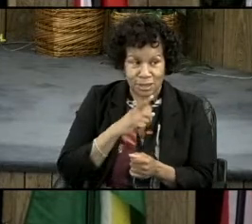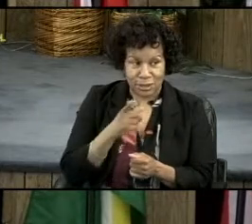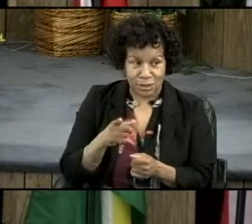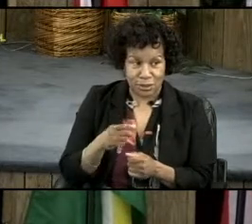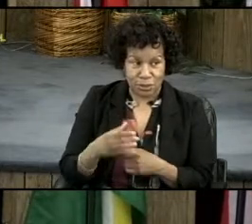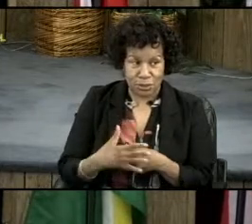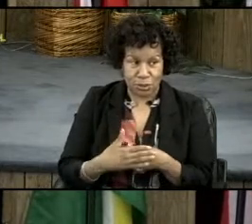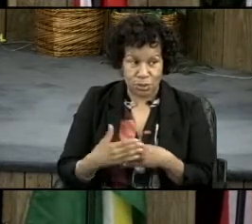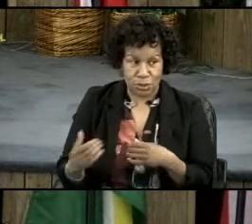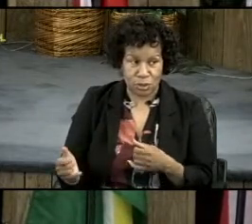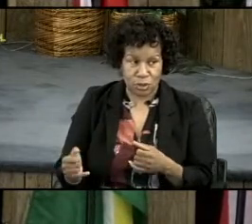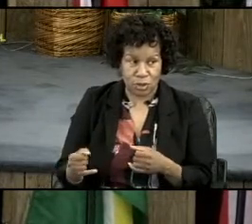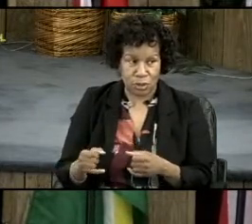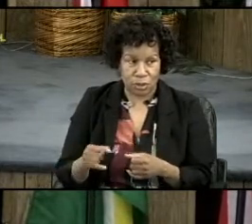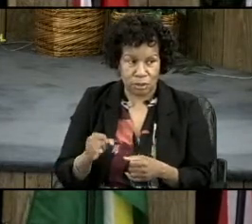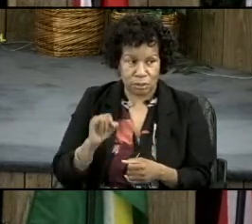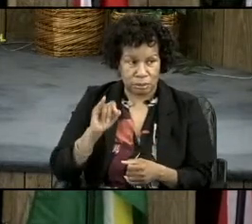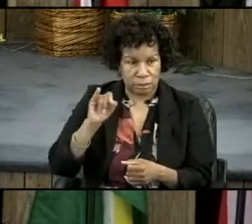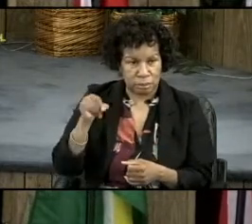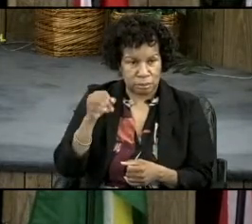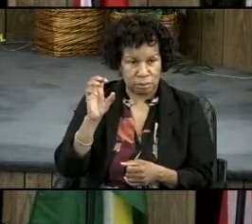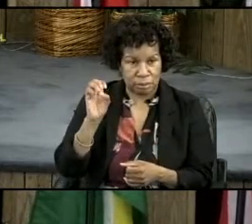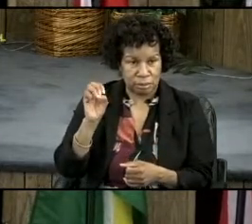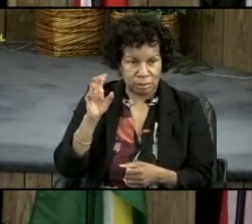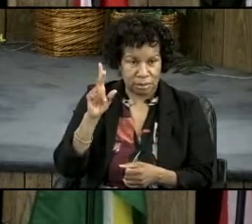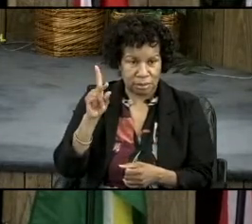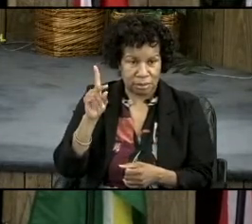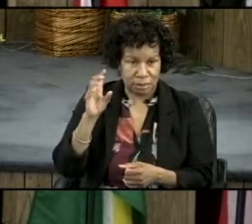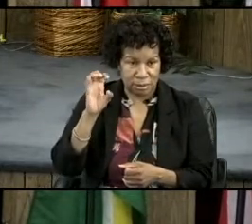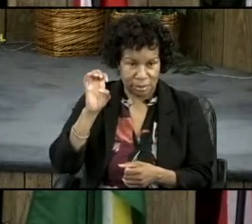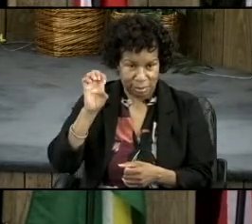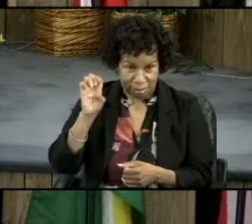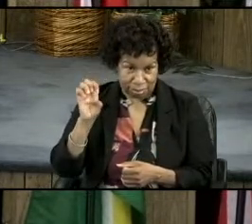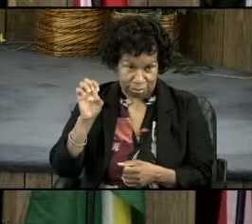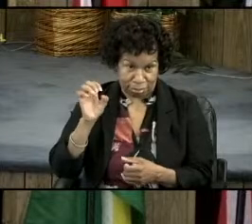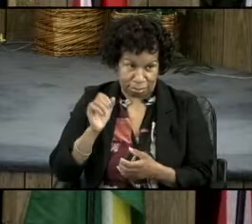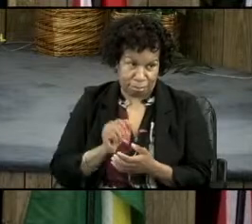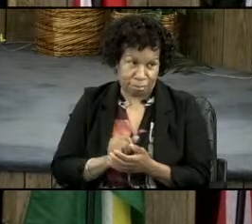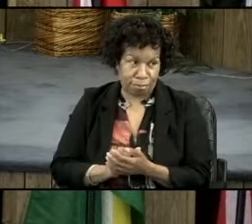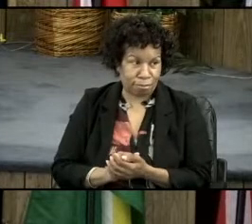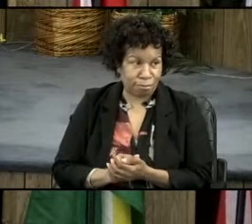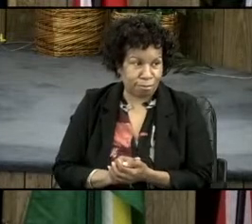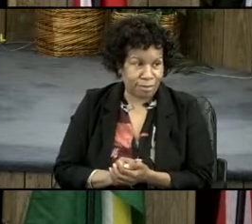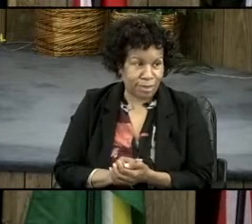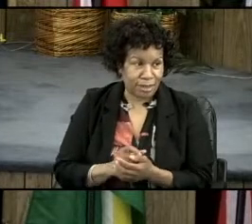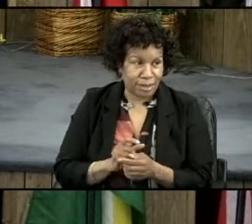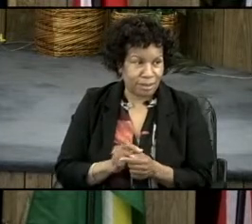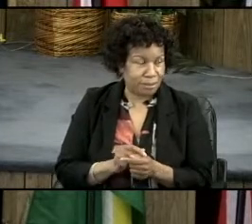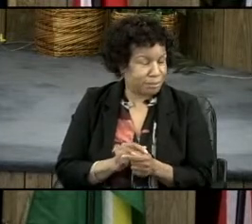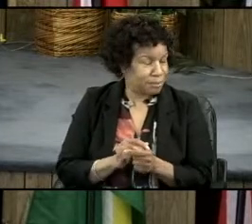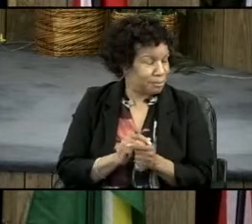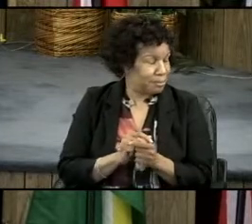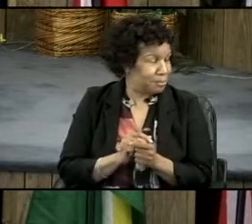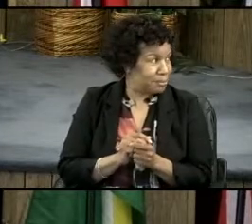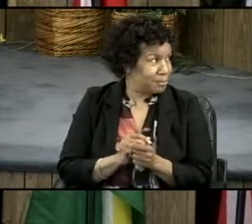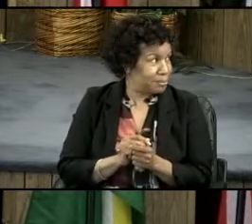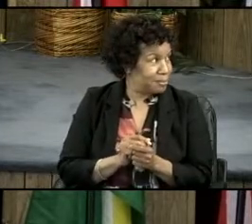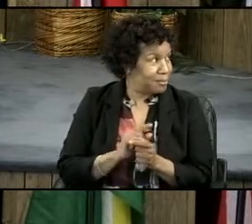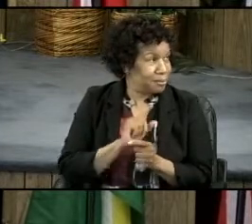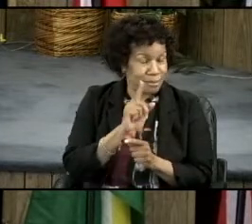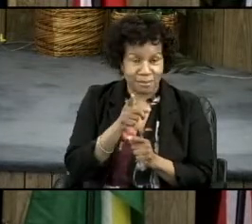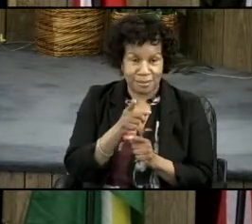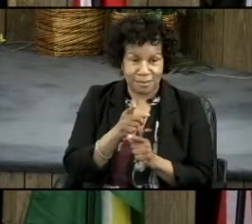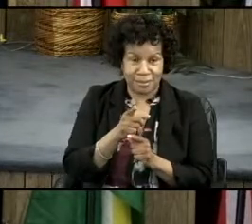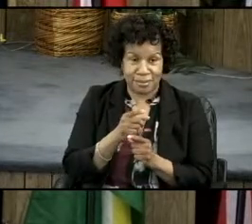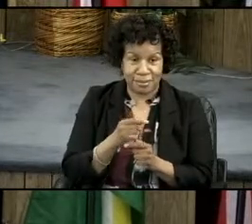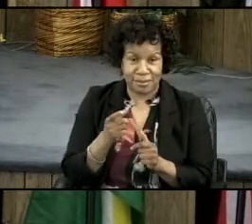Even in the Revolutionary War, it was like this. Somebody accidentally fired off a shot and that got it going. But if